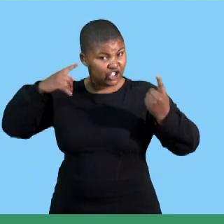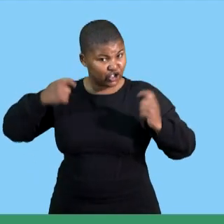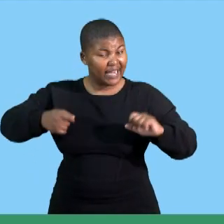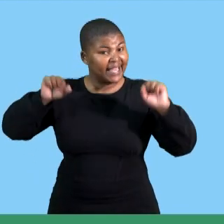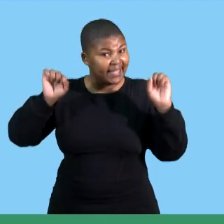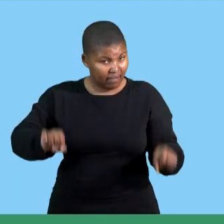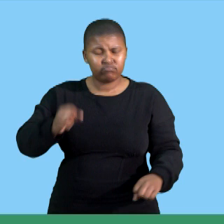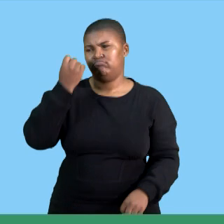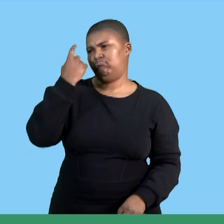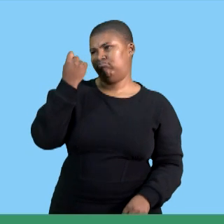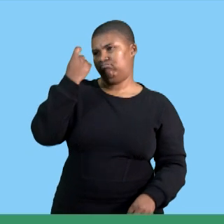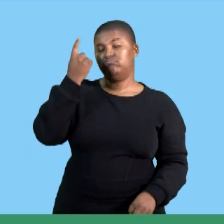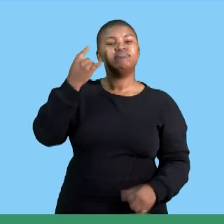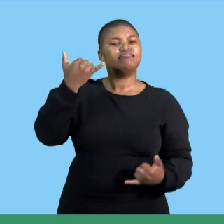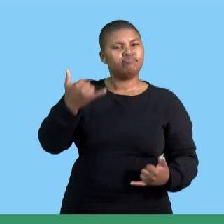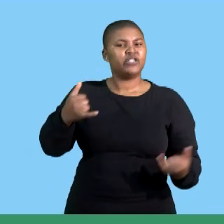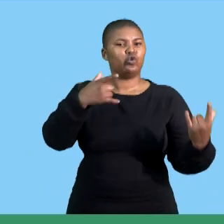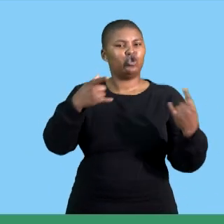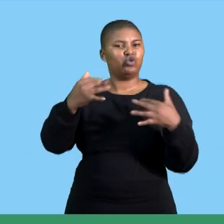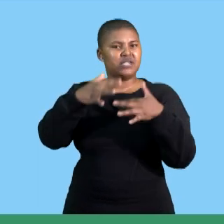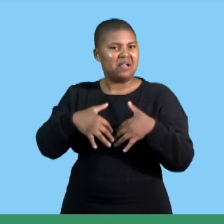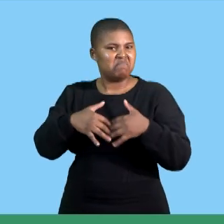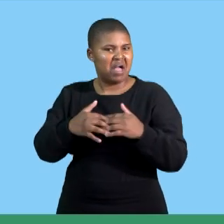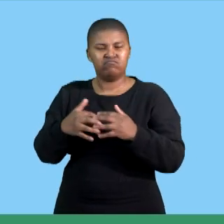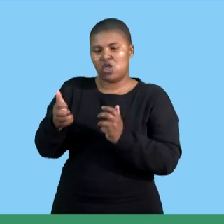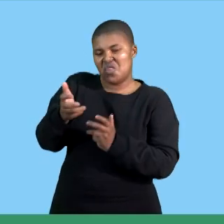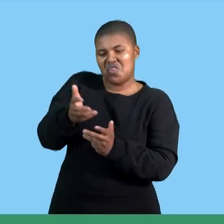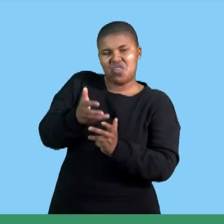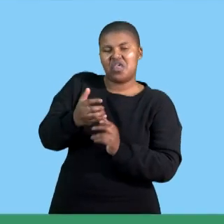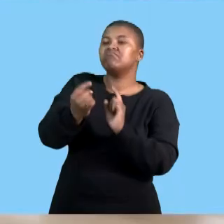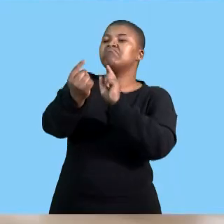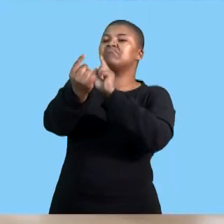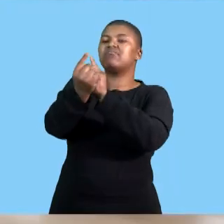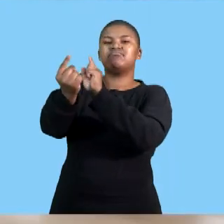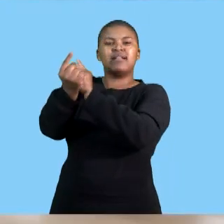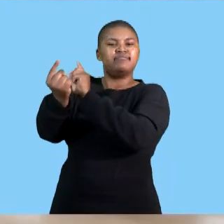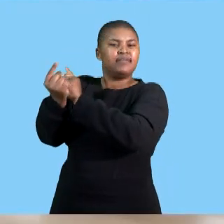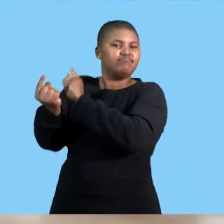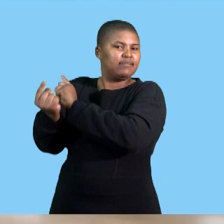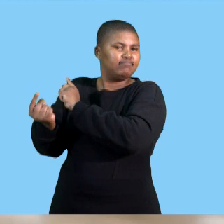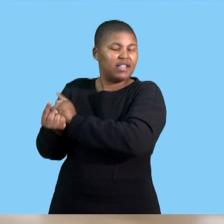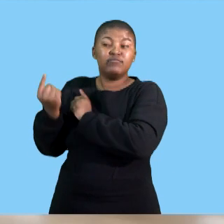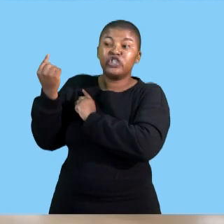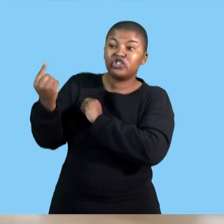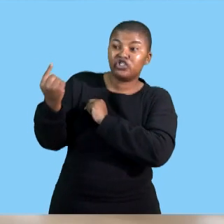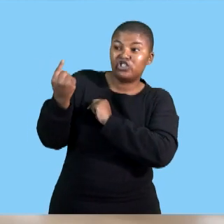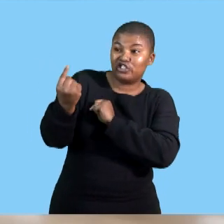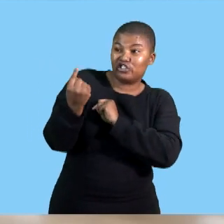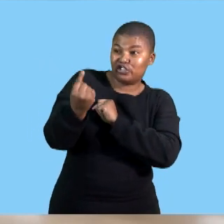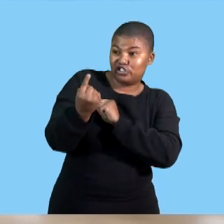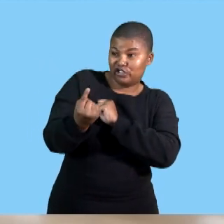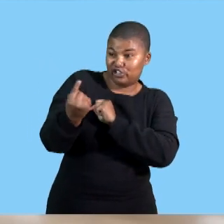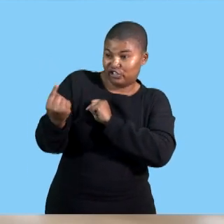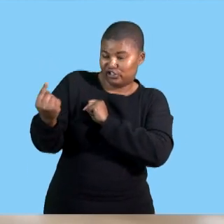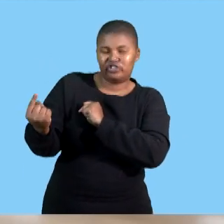one-on-one sessions for employees that might feel stressed. Now, I cannot stress this enough that